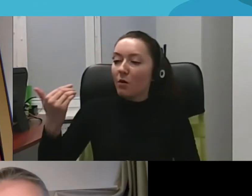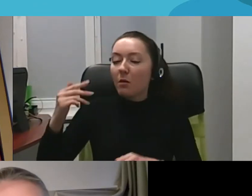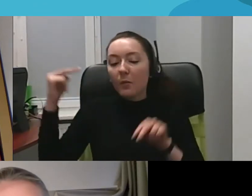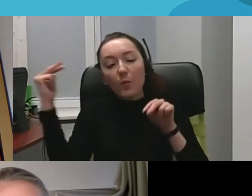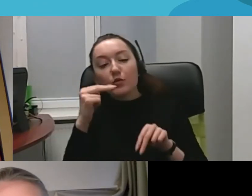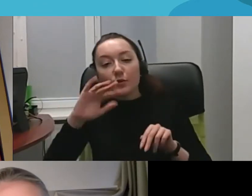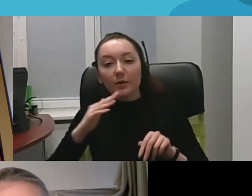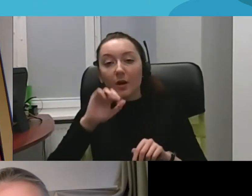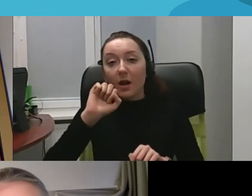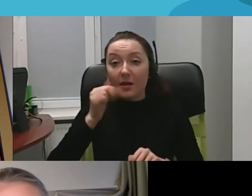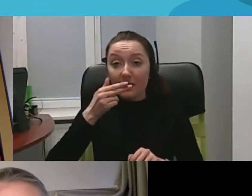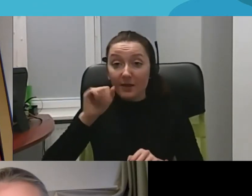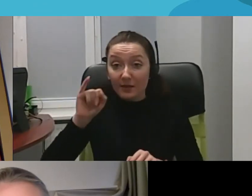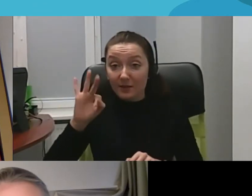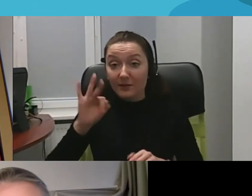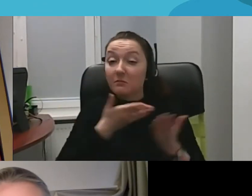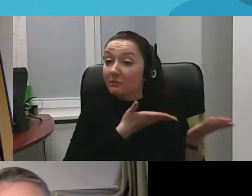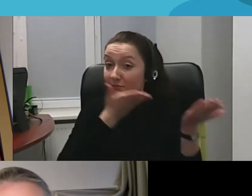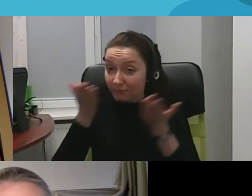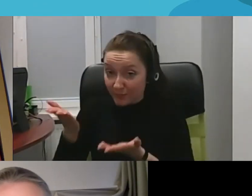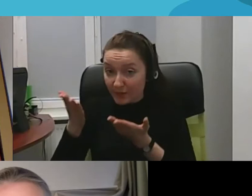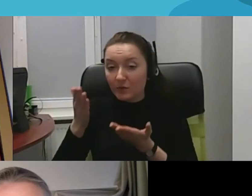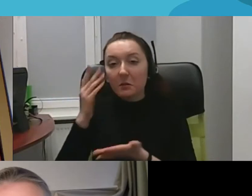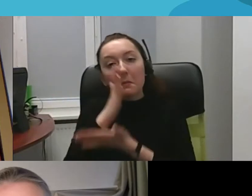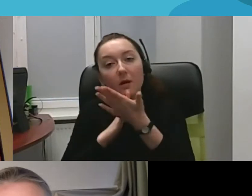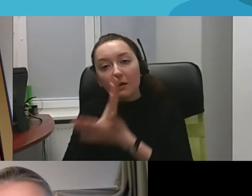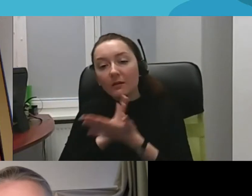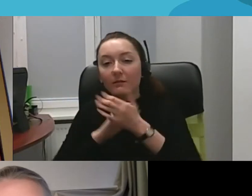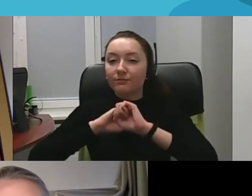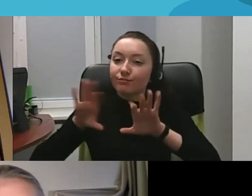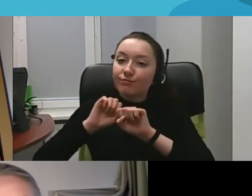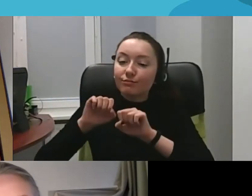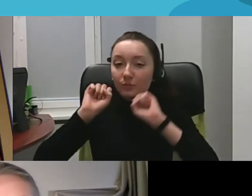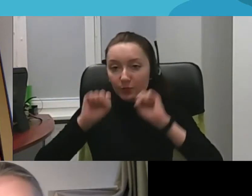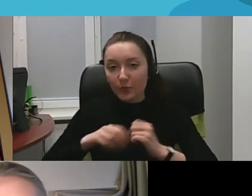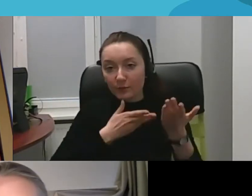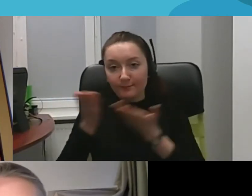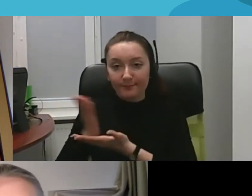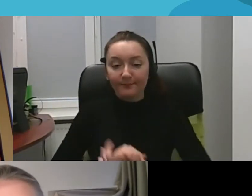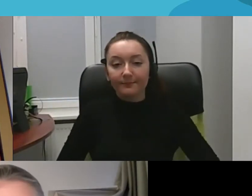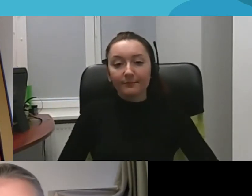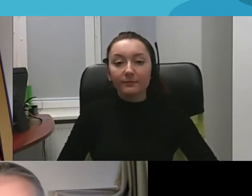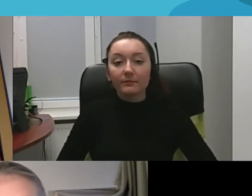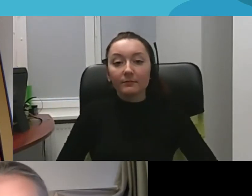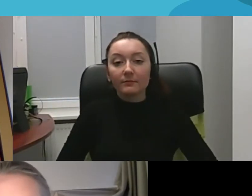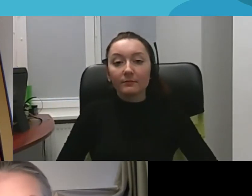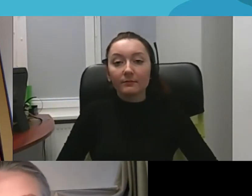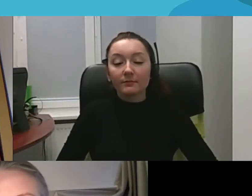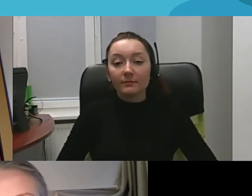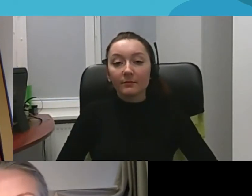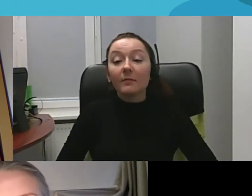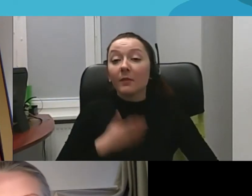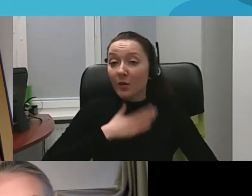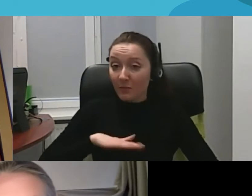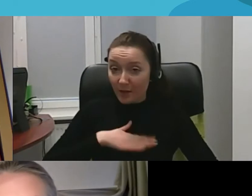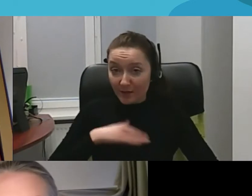a couple of thoughts on the matter with the audience. With pleasure. Thank you, Vytis. Thank you,